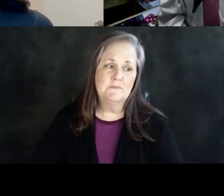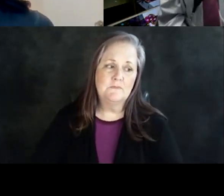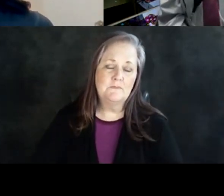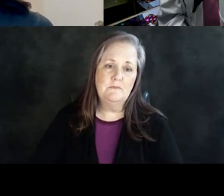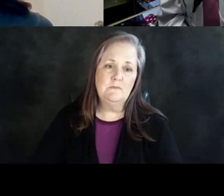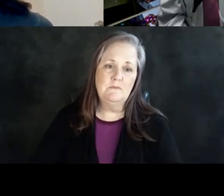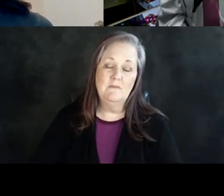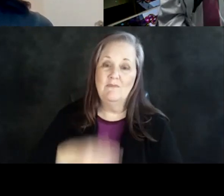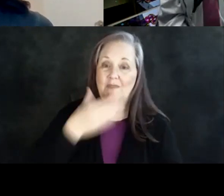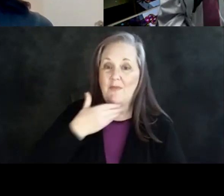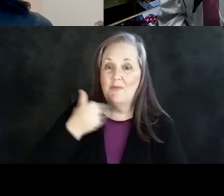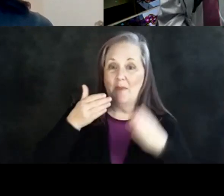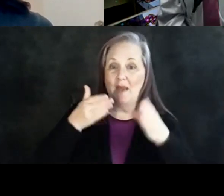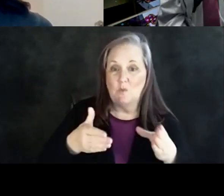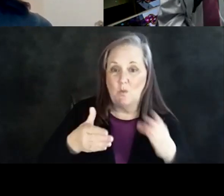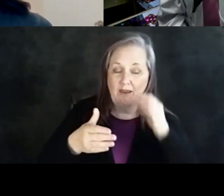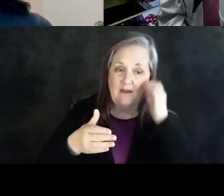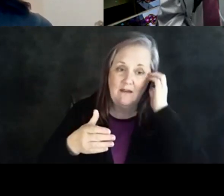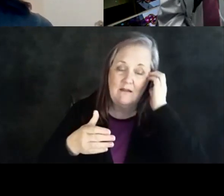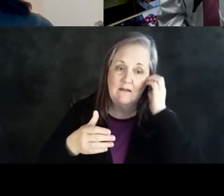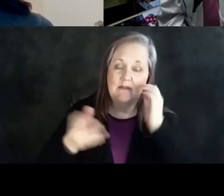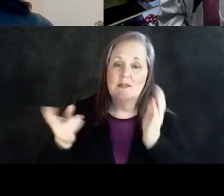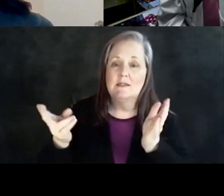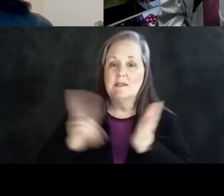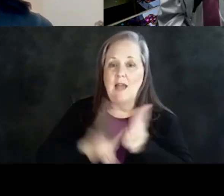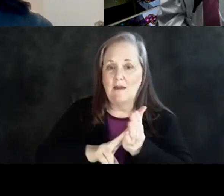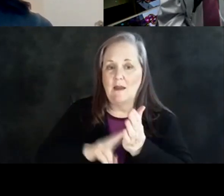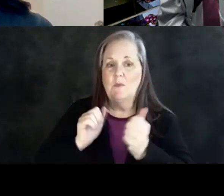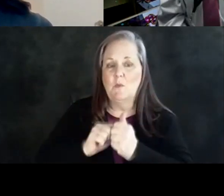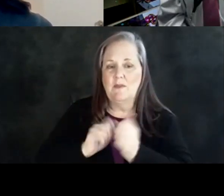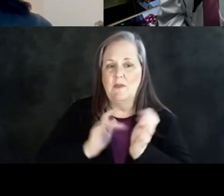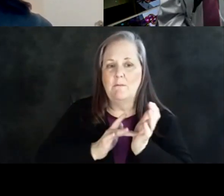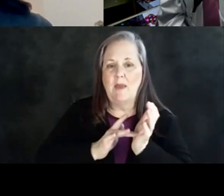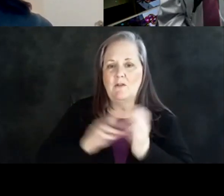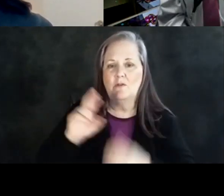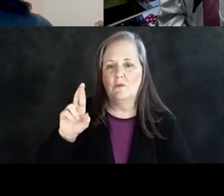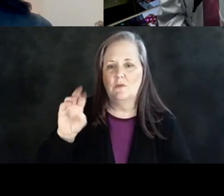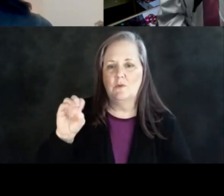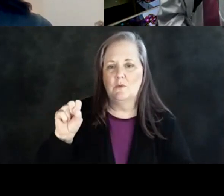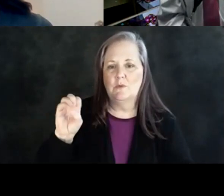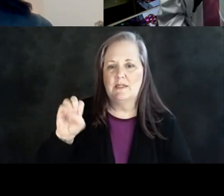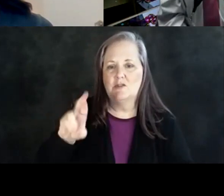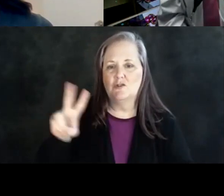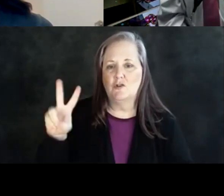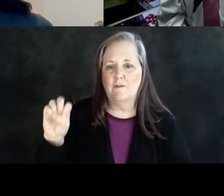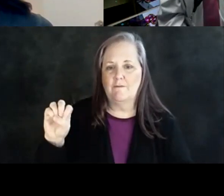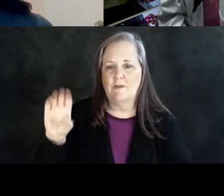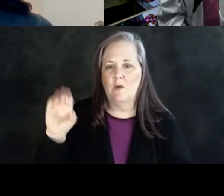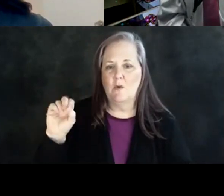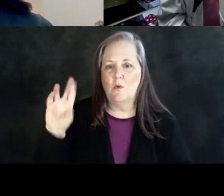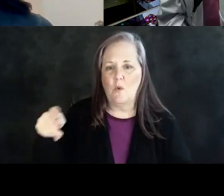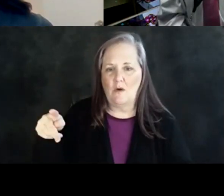The best way for us is that if they can sign up with the Medical Reserve Corps, and hopefully Liz can put that